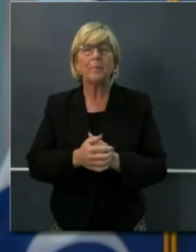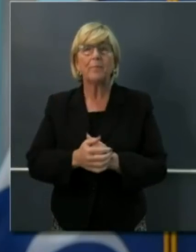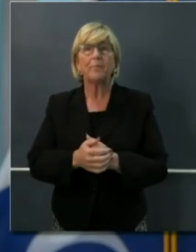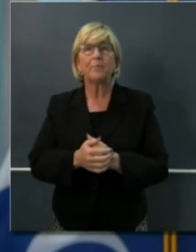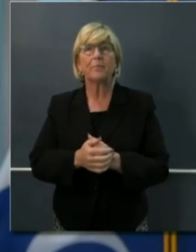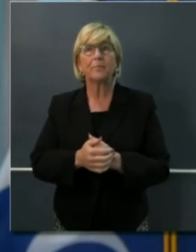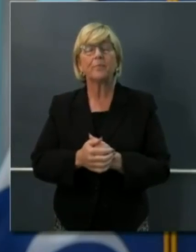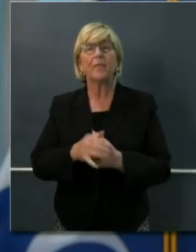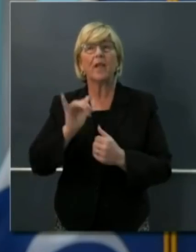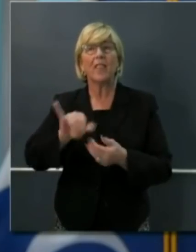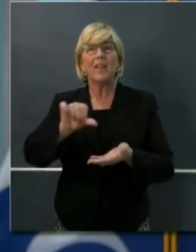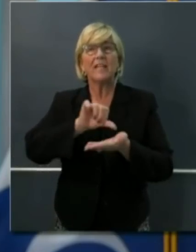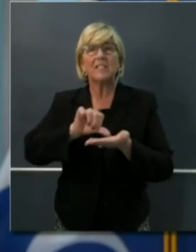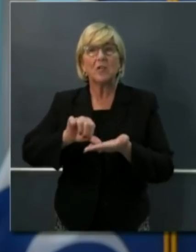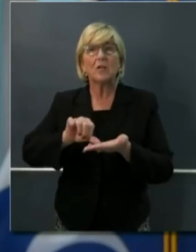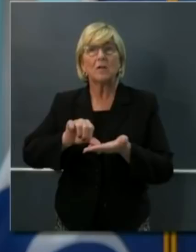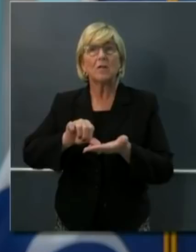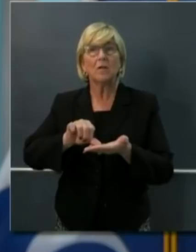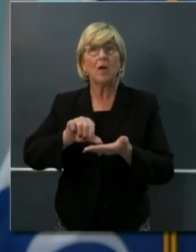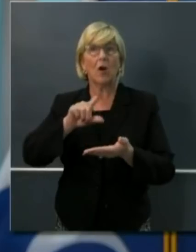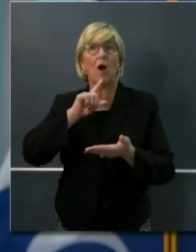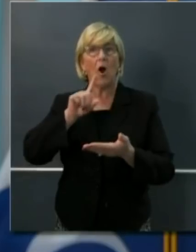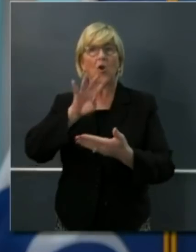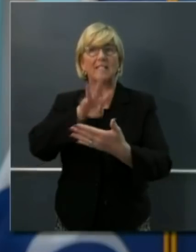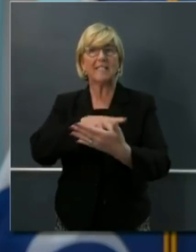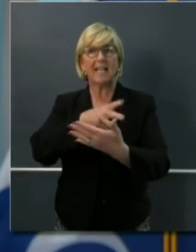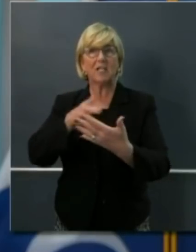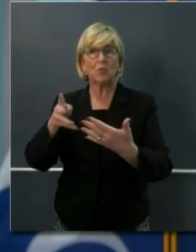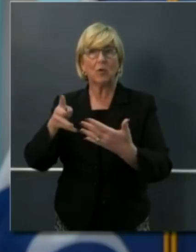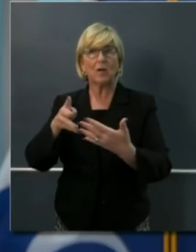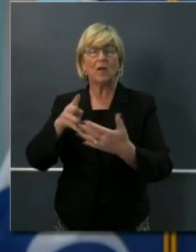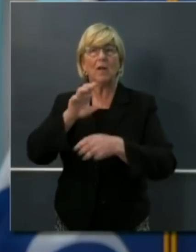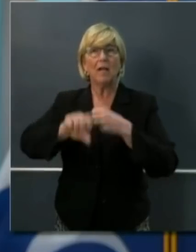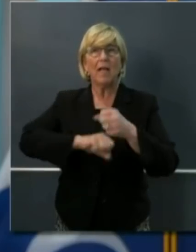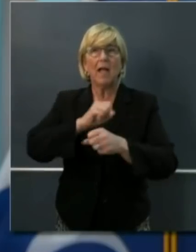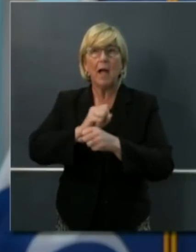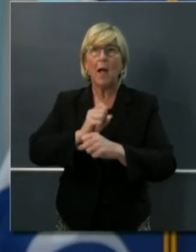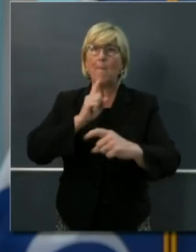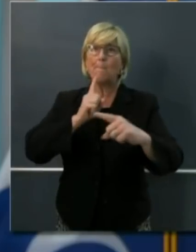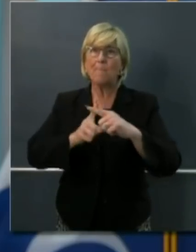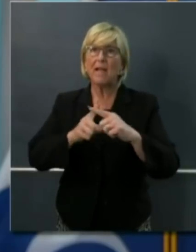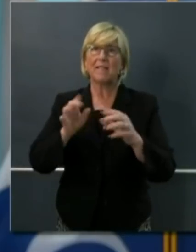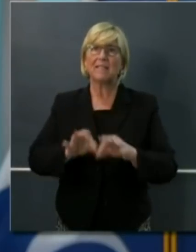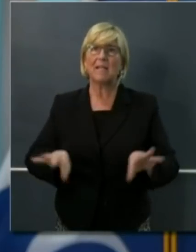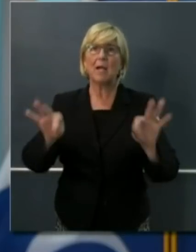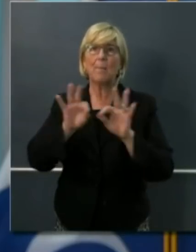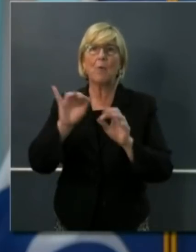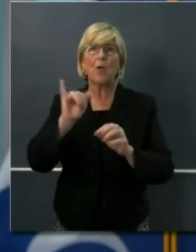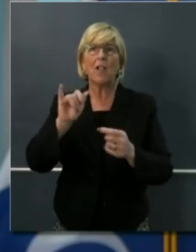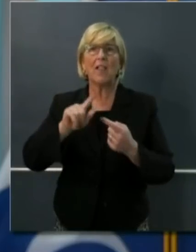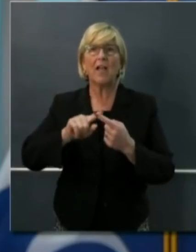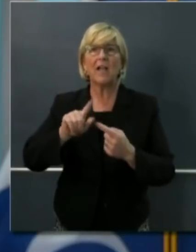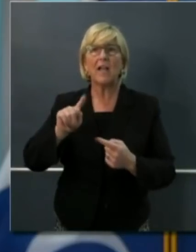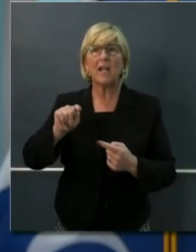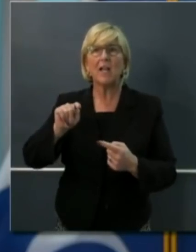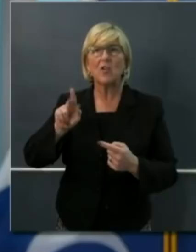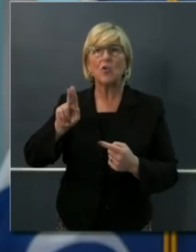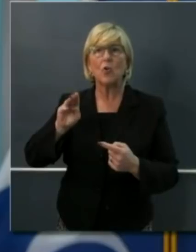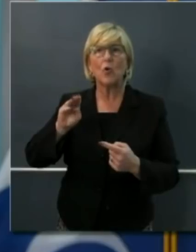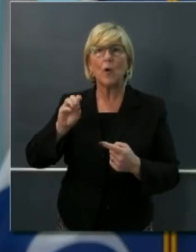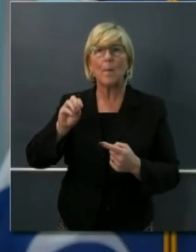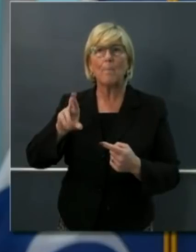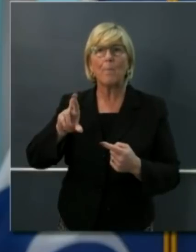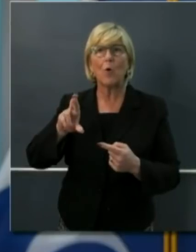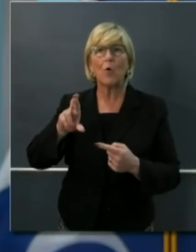are surgeries that, yes, are scheduled, but also are essential. Tumors, heart valves,